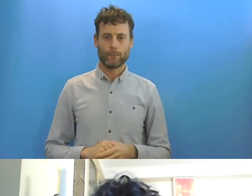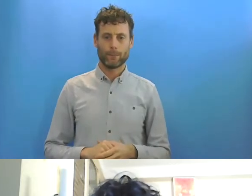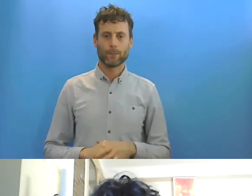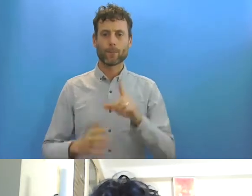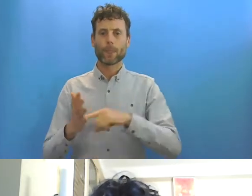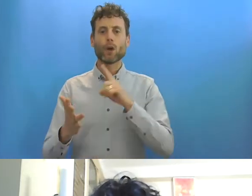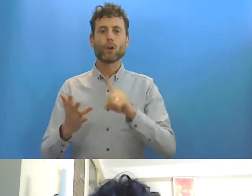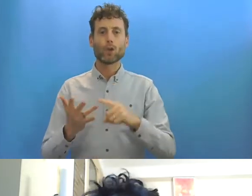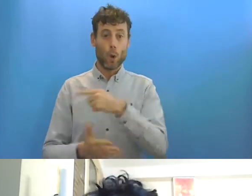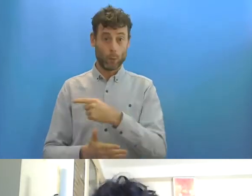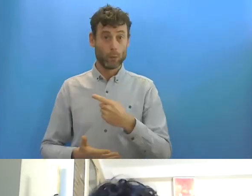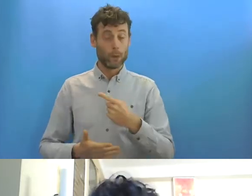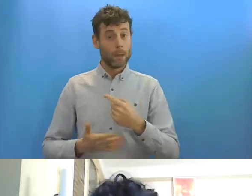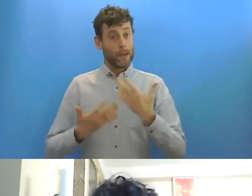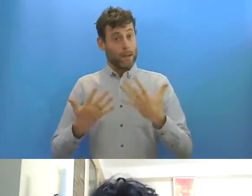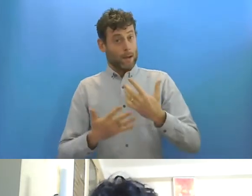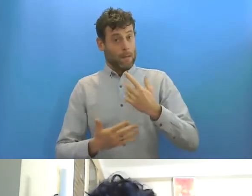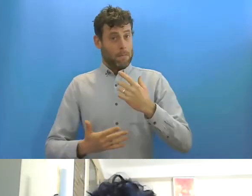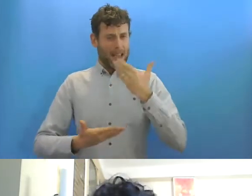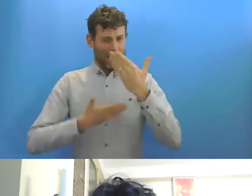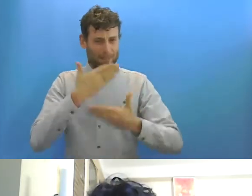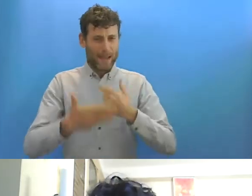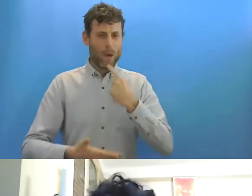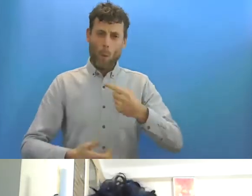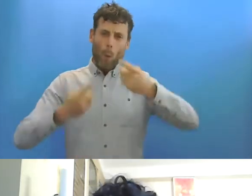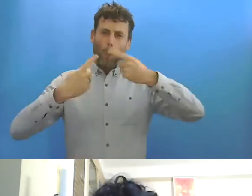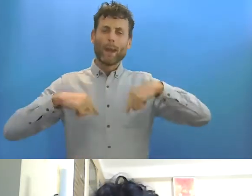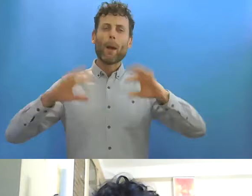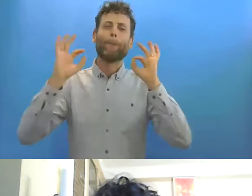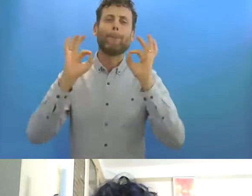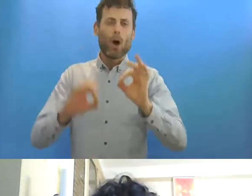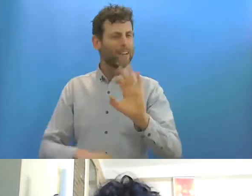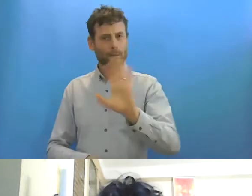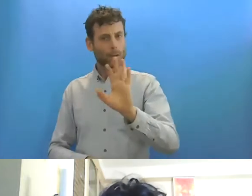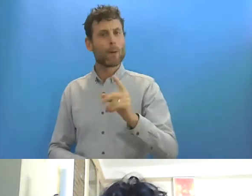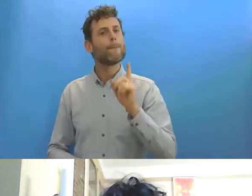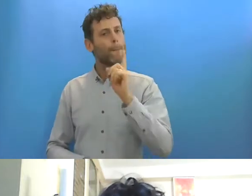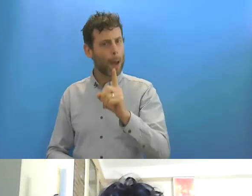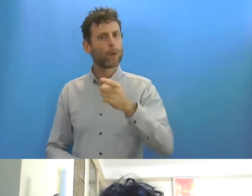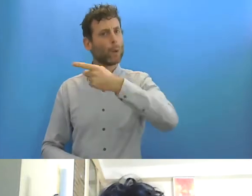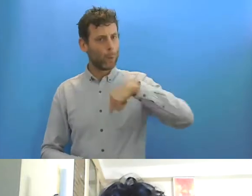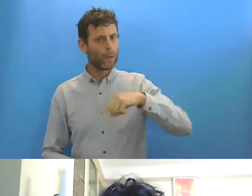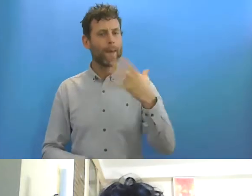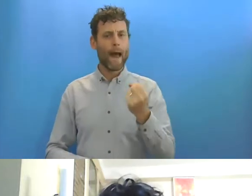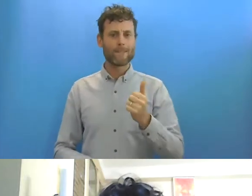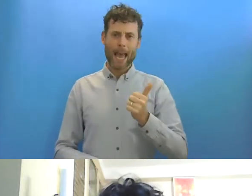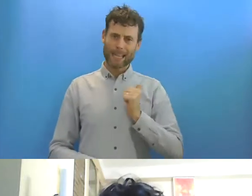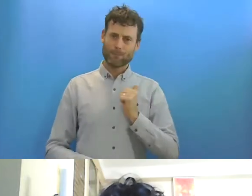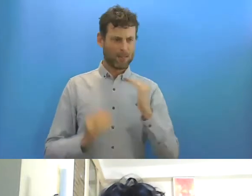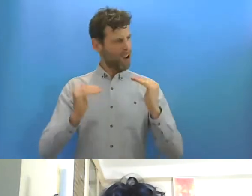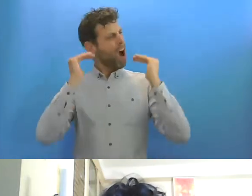way perfect. We have really high expectations of ourselves and we don't always live up to those. We don't always get things